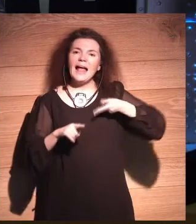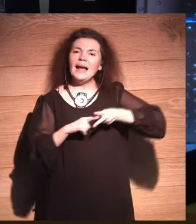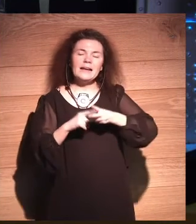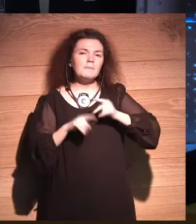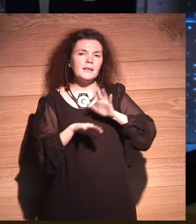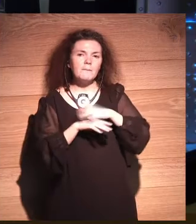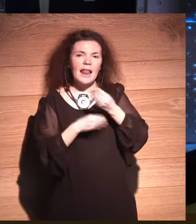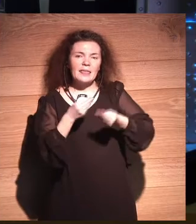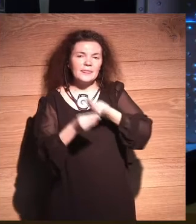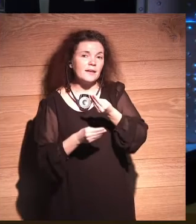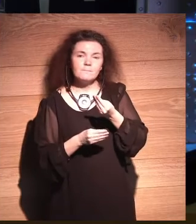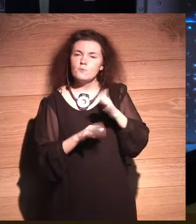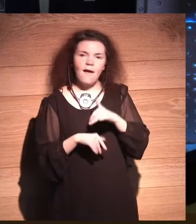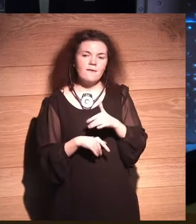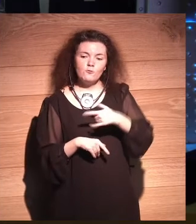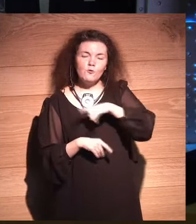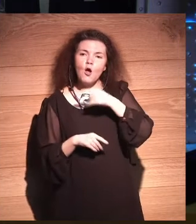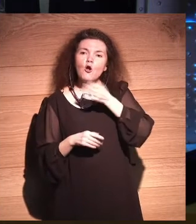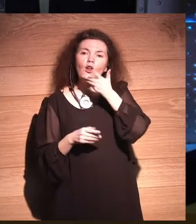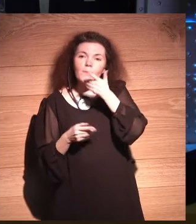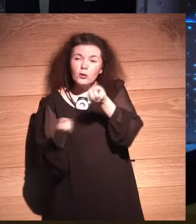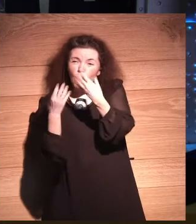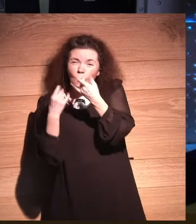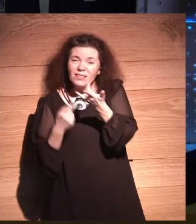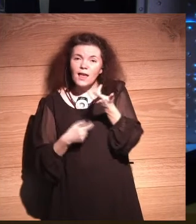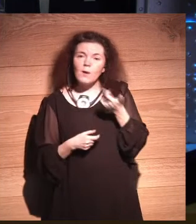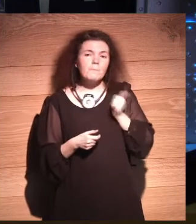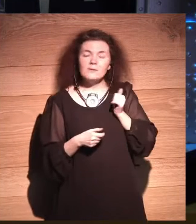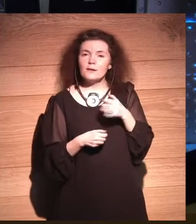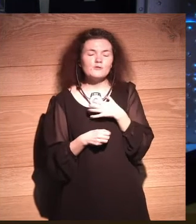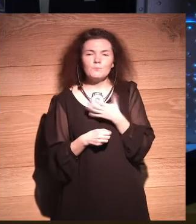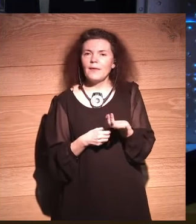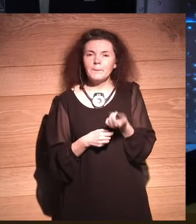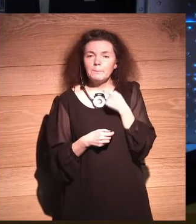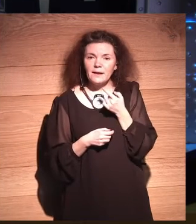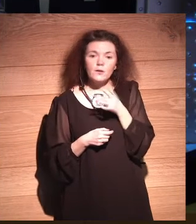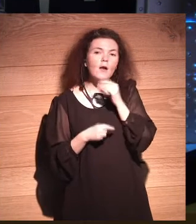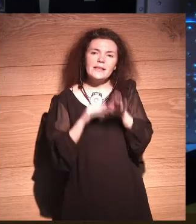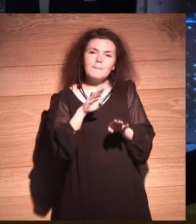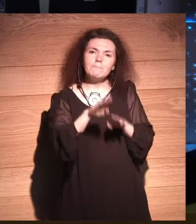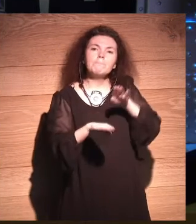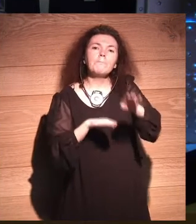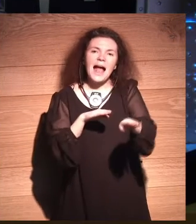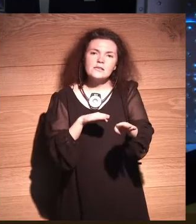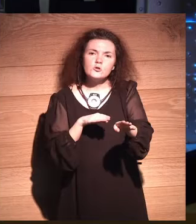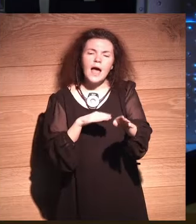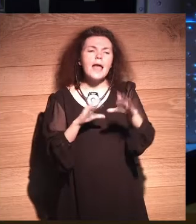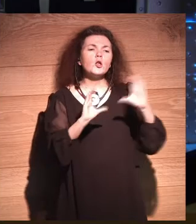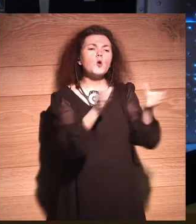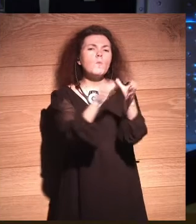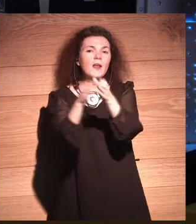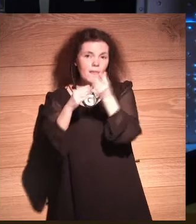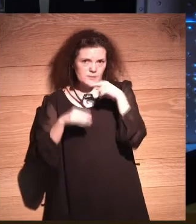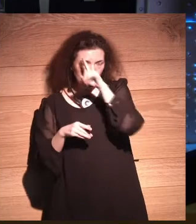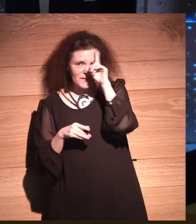board. So fast forward, and we now have 1,500 communities, including Madrid, to the tune of 100 million